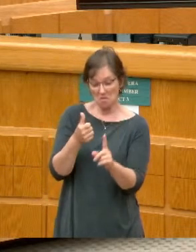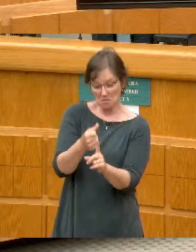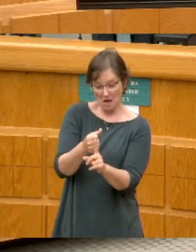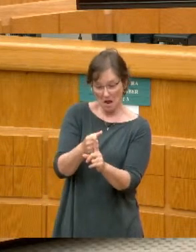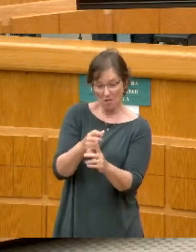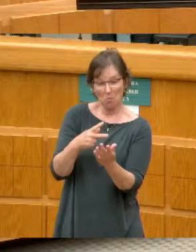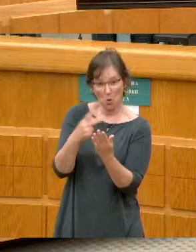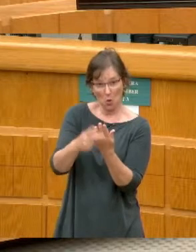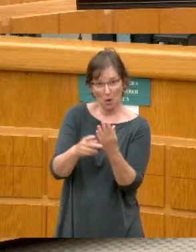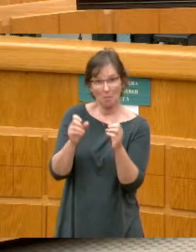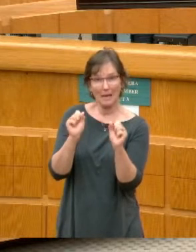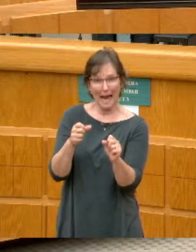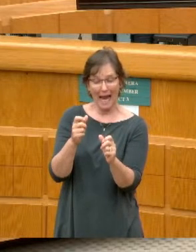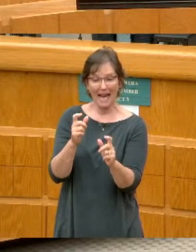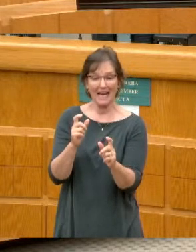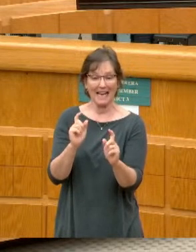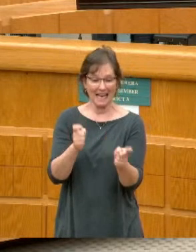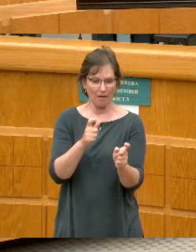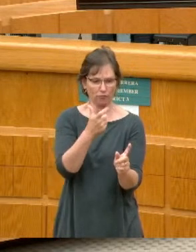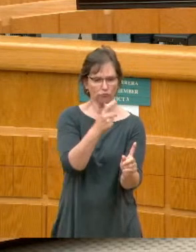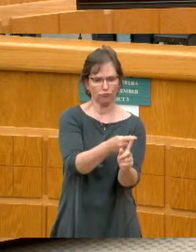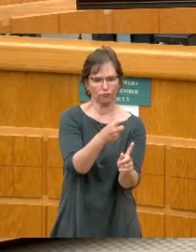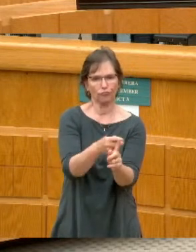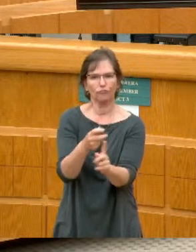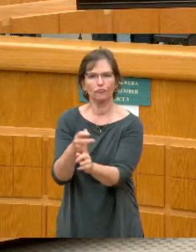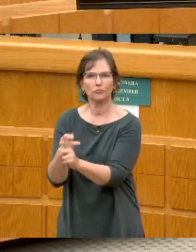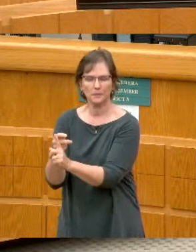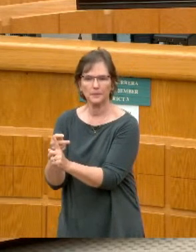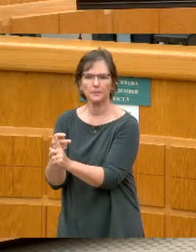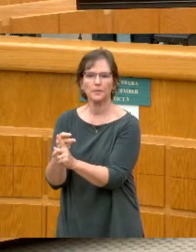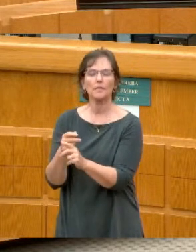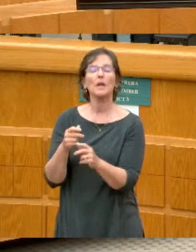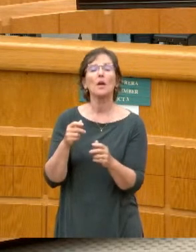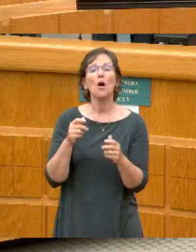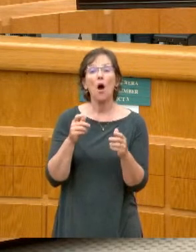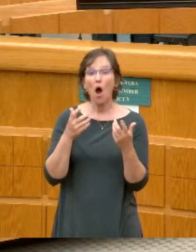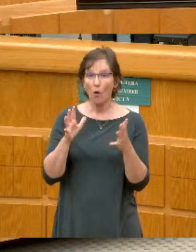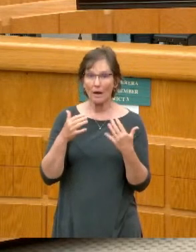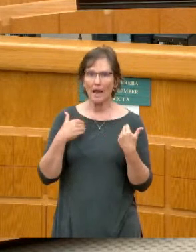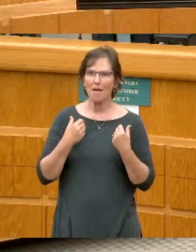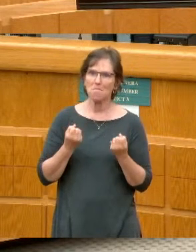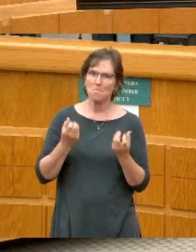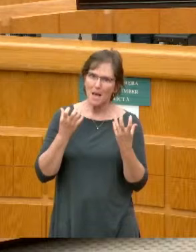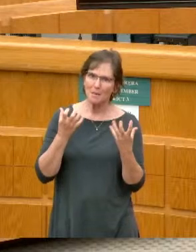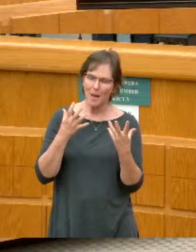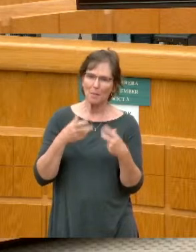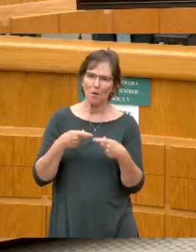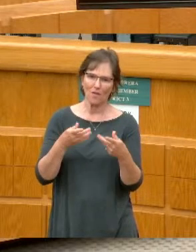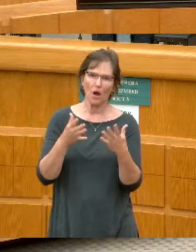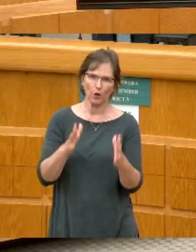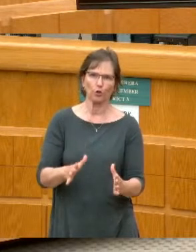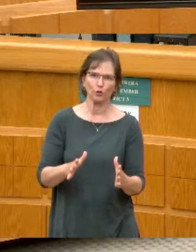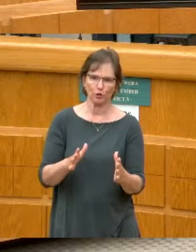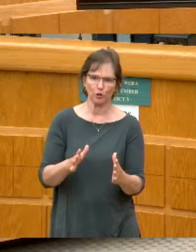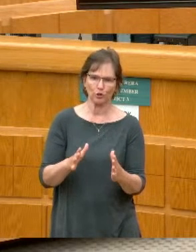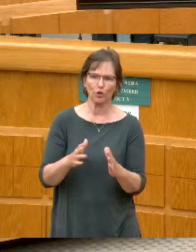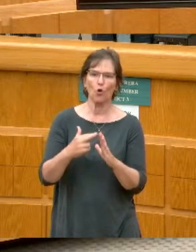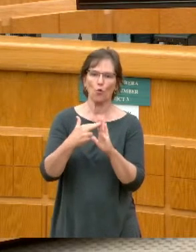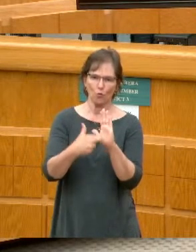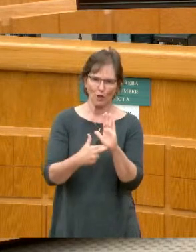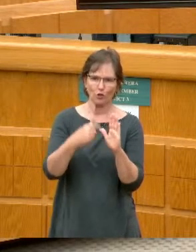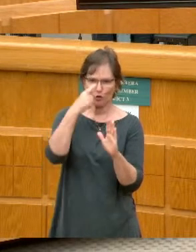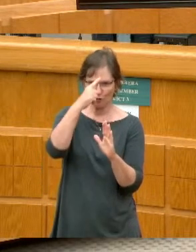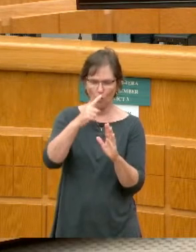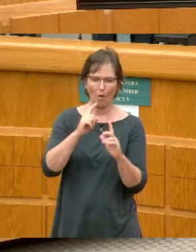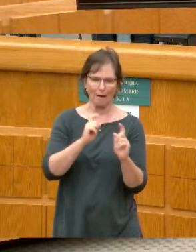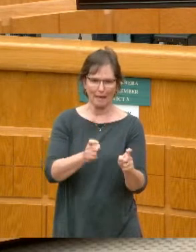healthcare providers, including providers here in our own community, to enroll them in immunization programs that will be